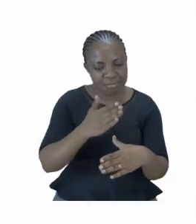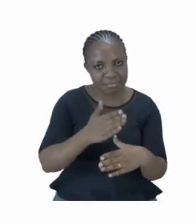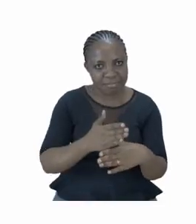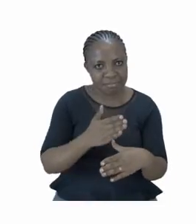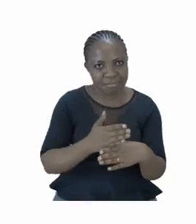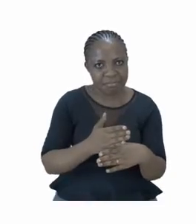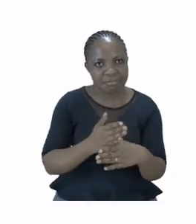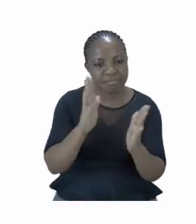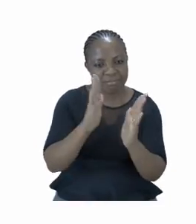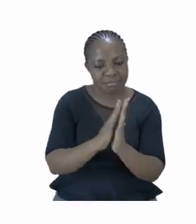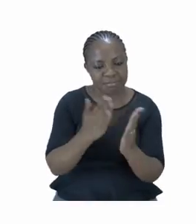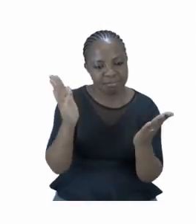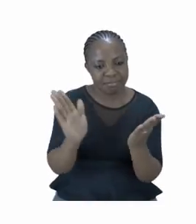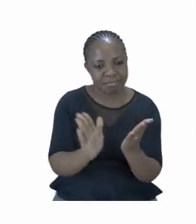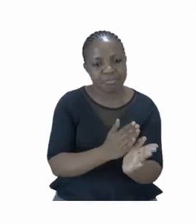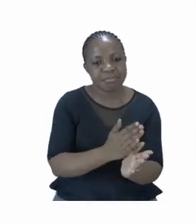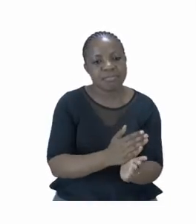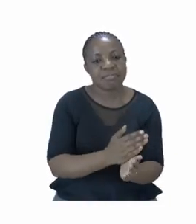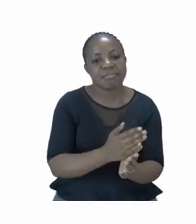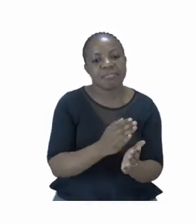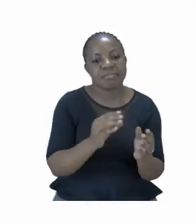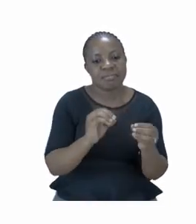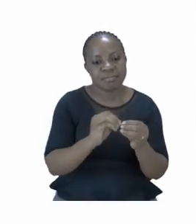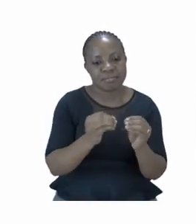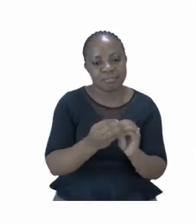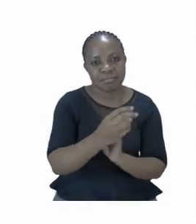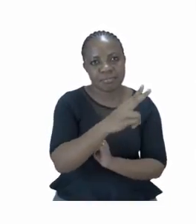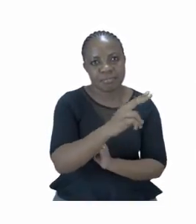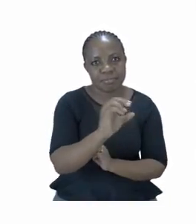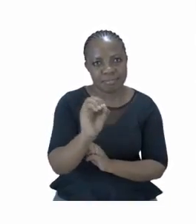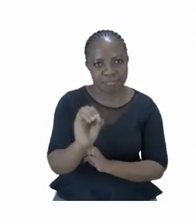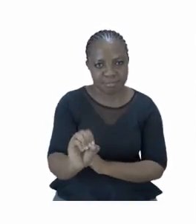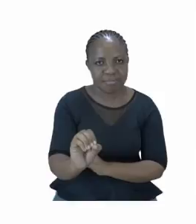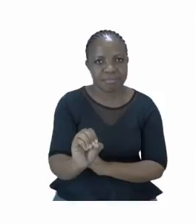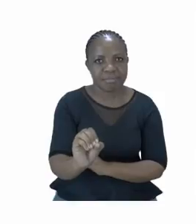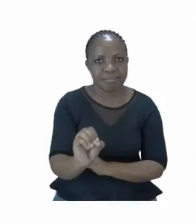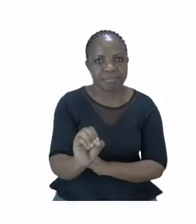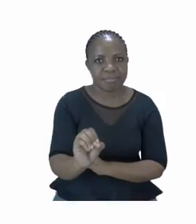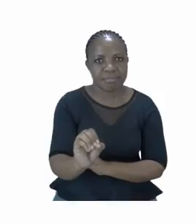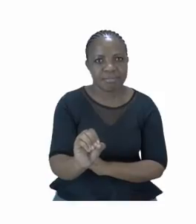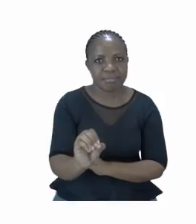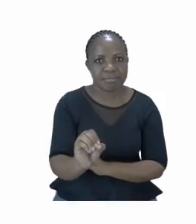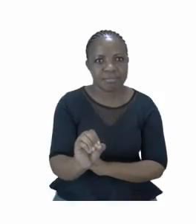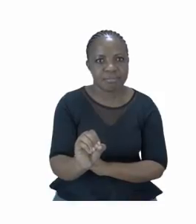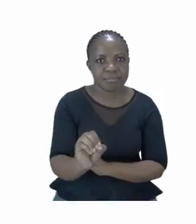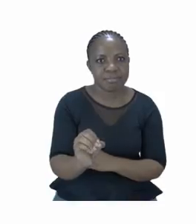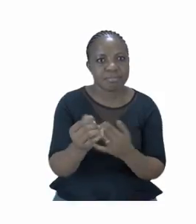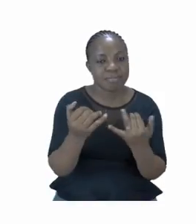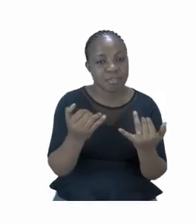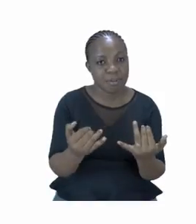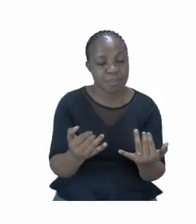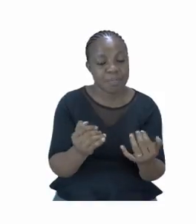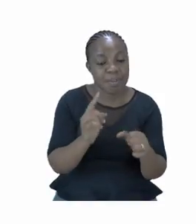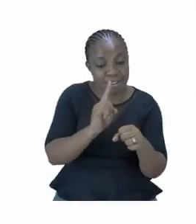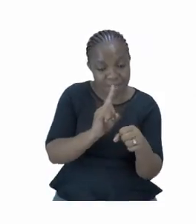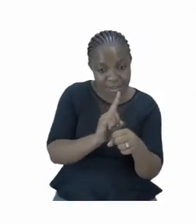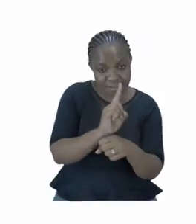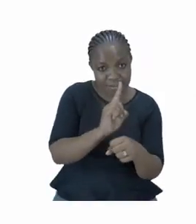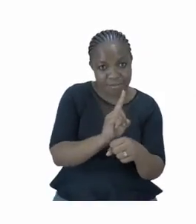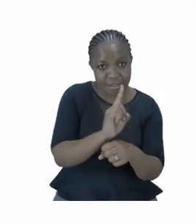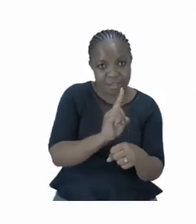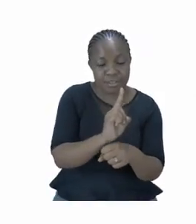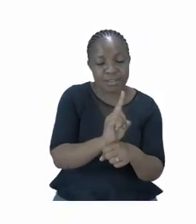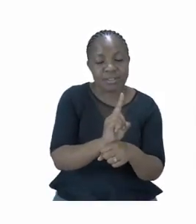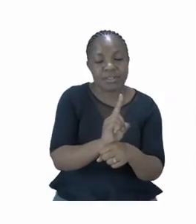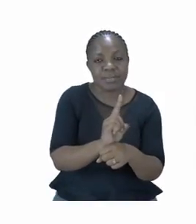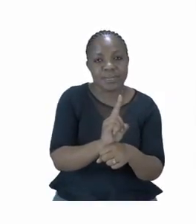page 20. This one is asking us to do 3 things. The first thing it's asking us to